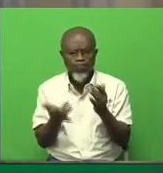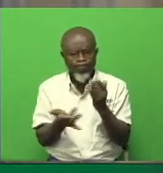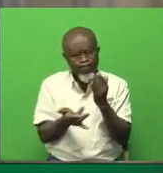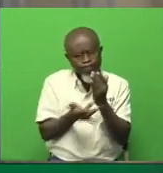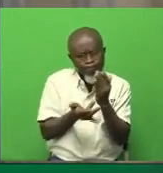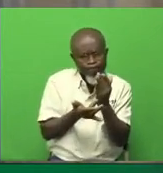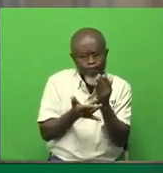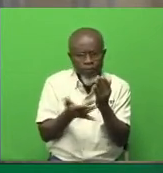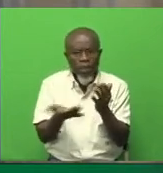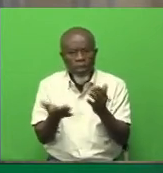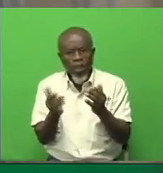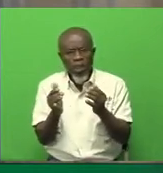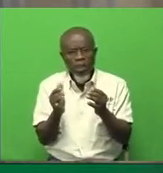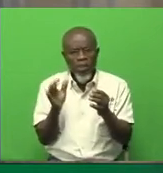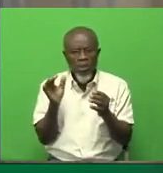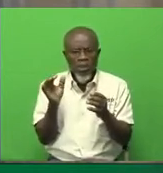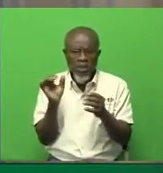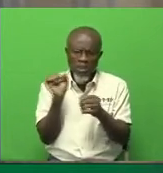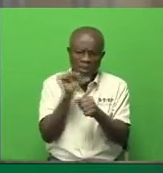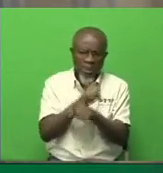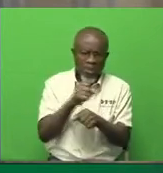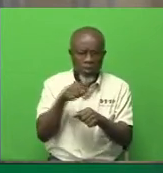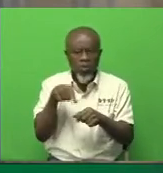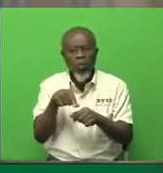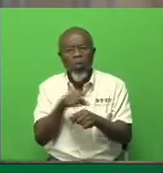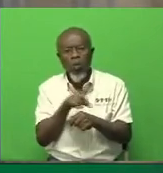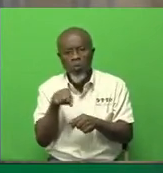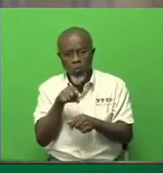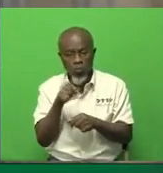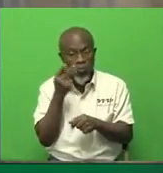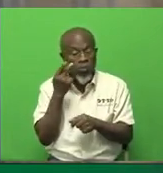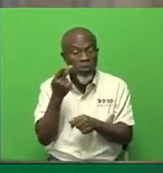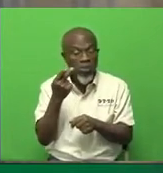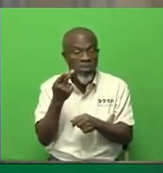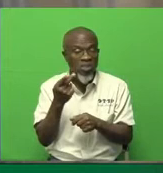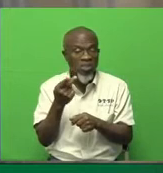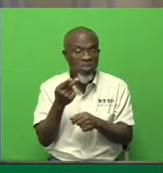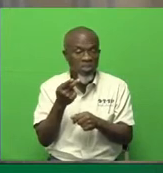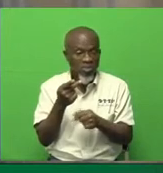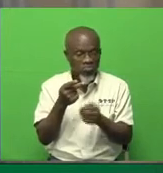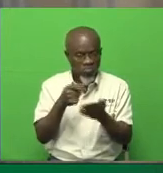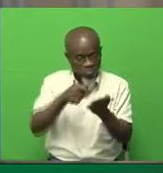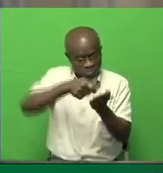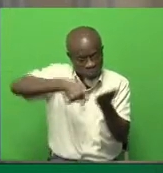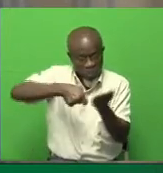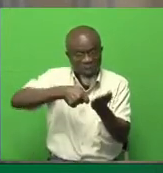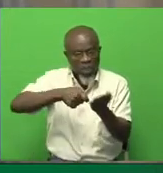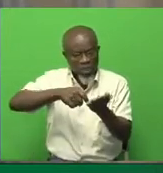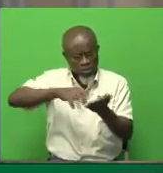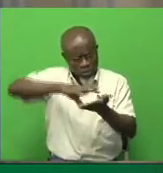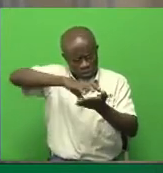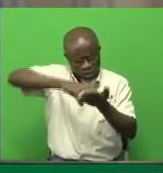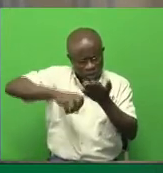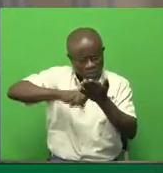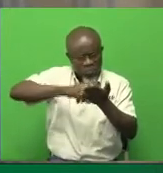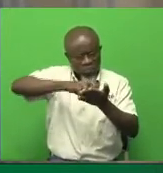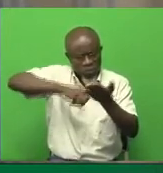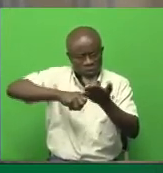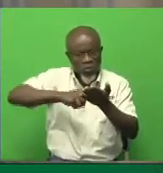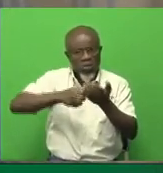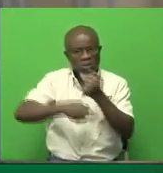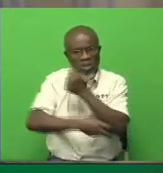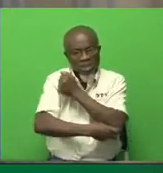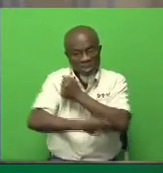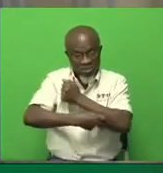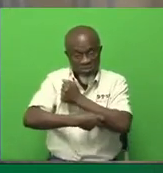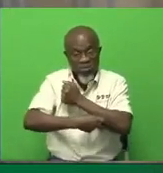private institutions and reports that sophisticated crimes such as Scott scheming cyber security program